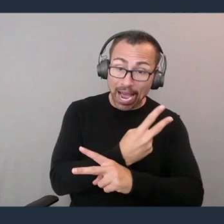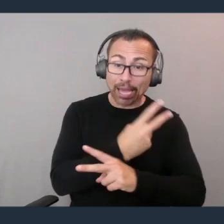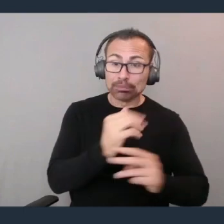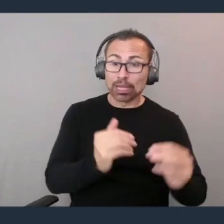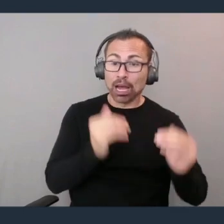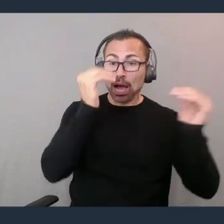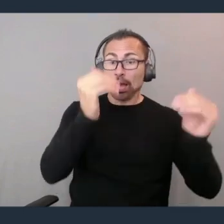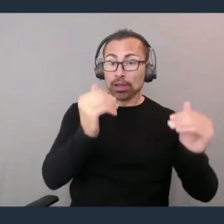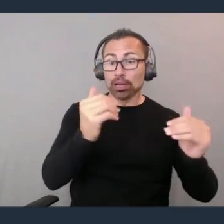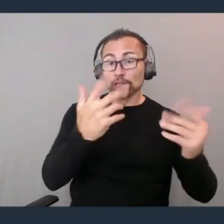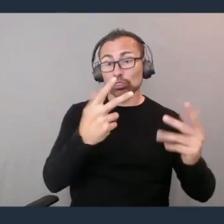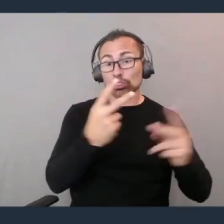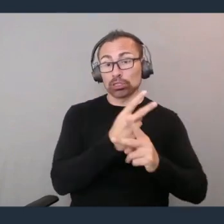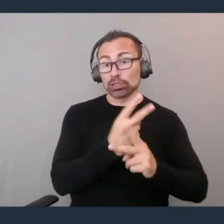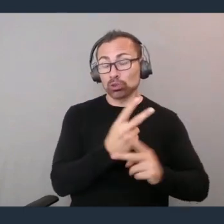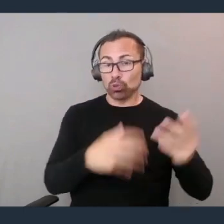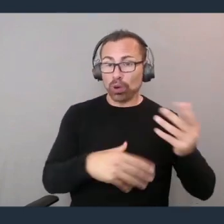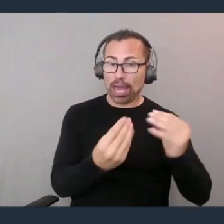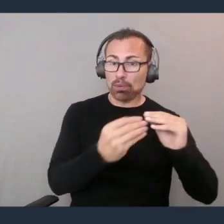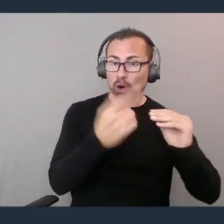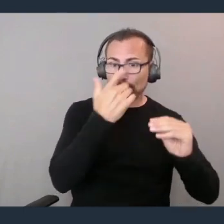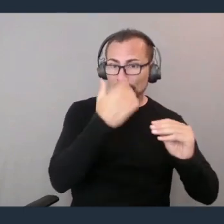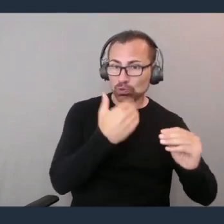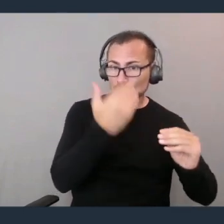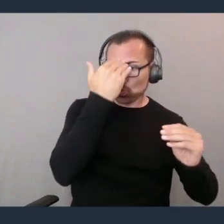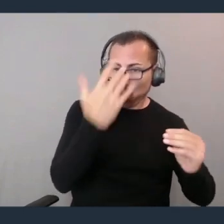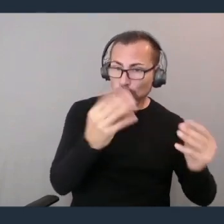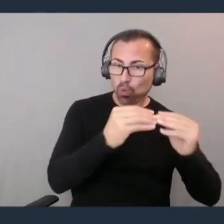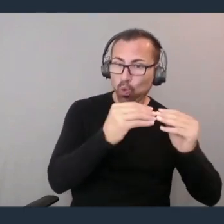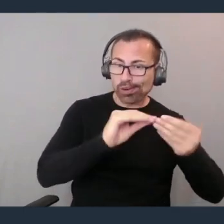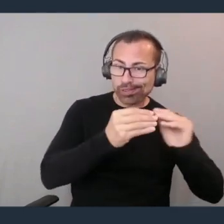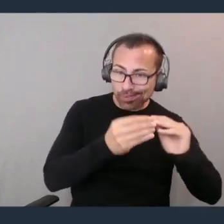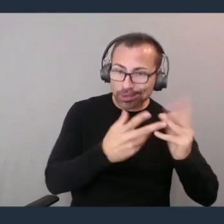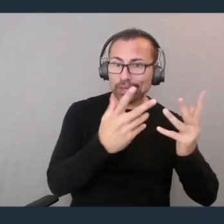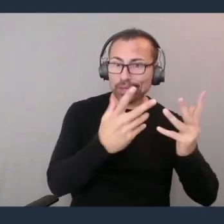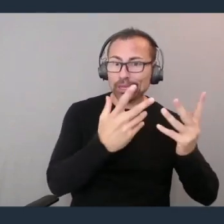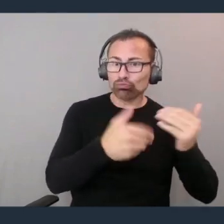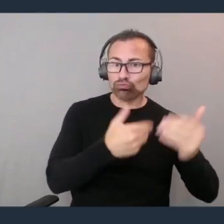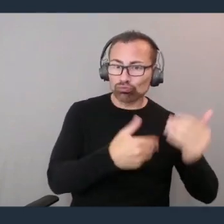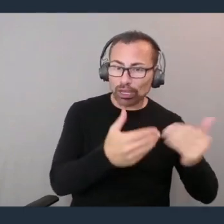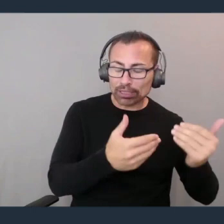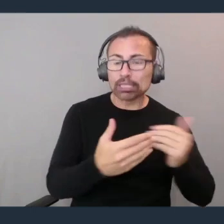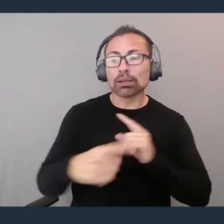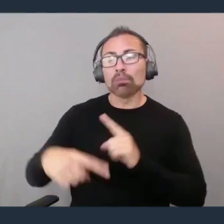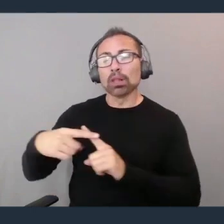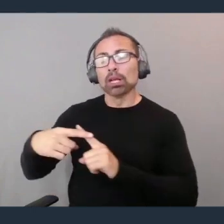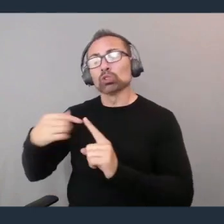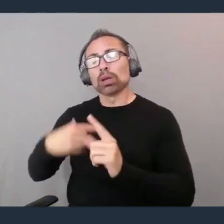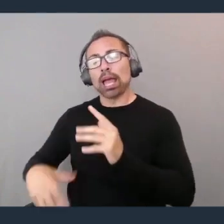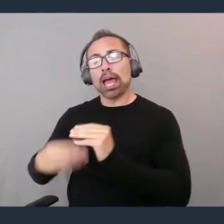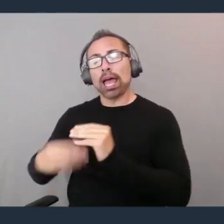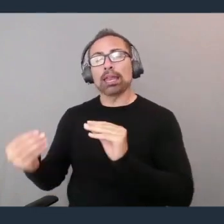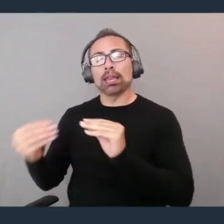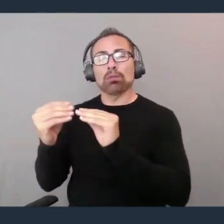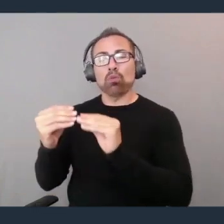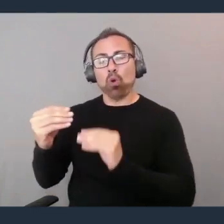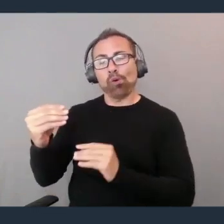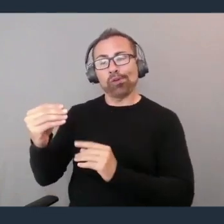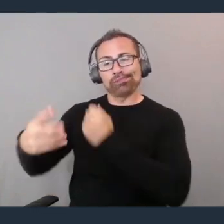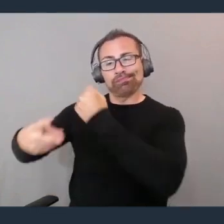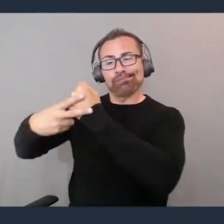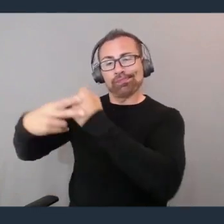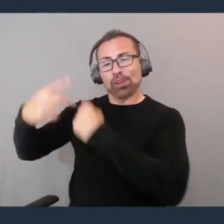we knew we were going to be processing more numbers for these large models. And then we also added more memory, 4 times higher memory. So we went from 8 gigabytes